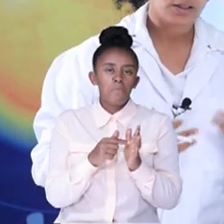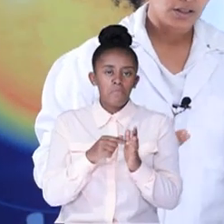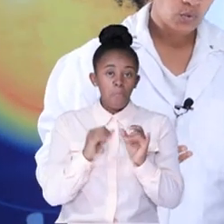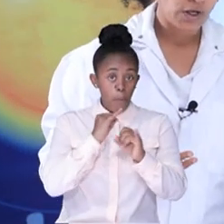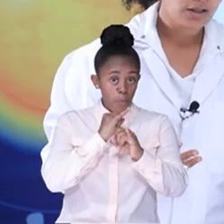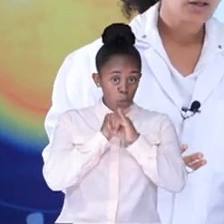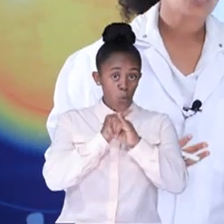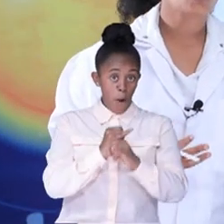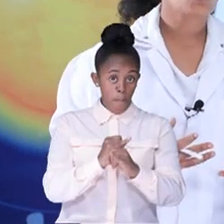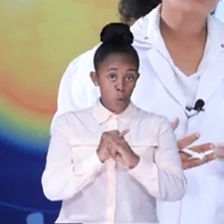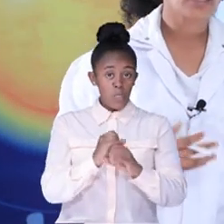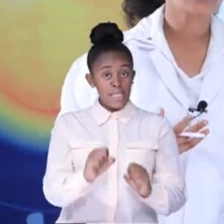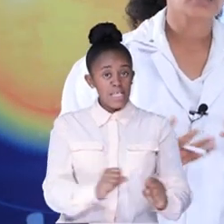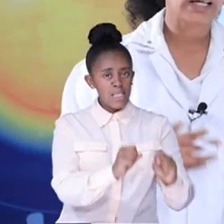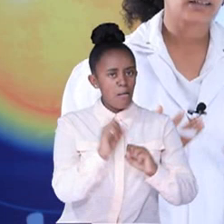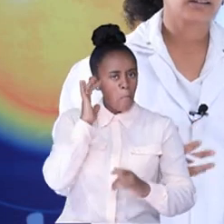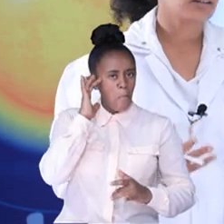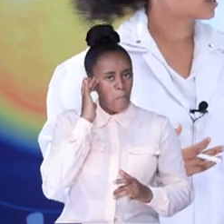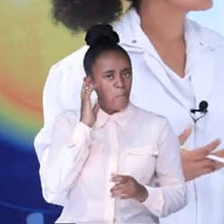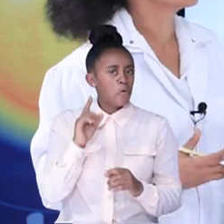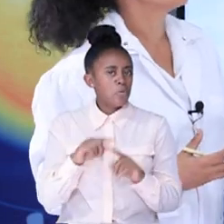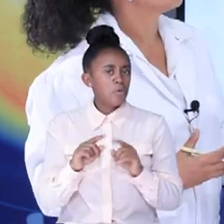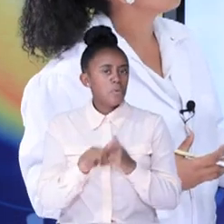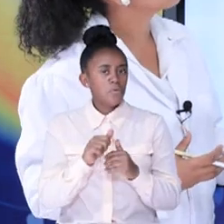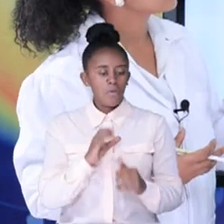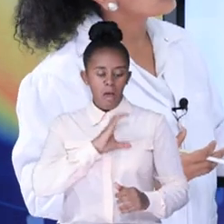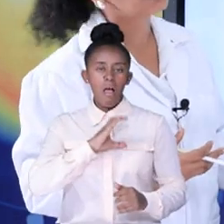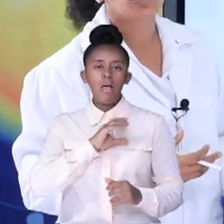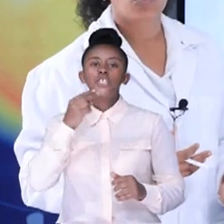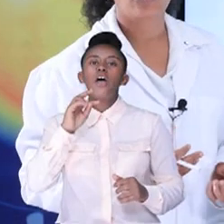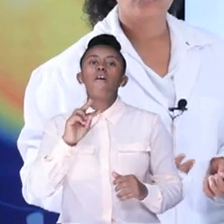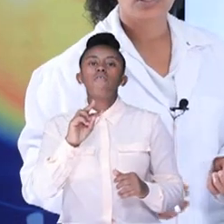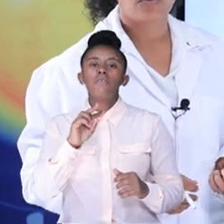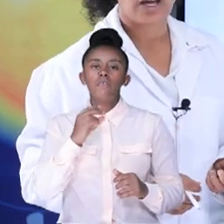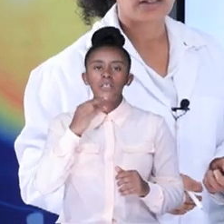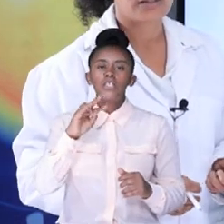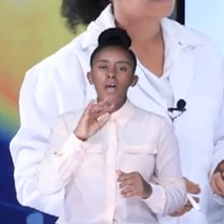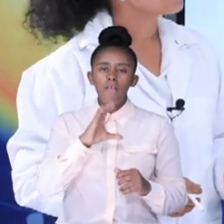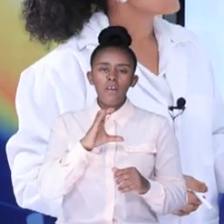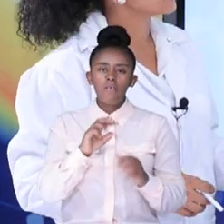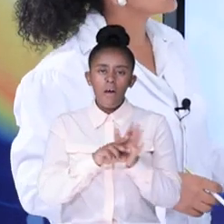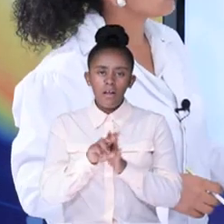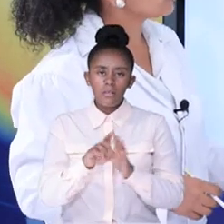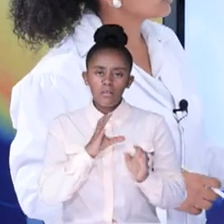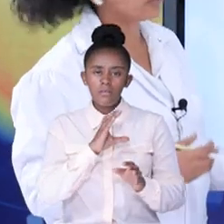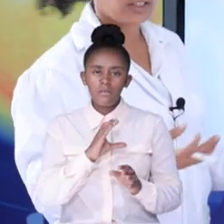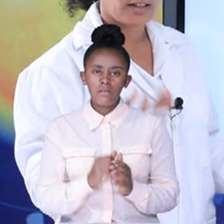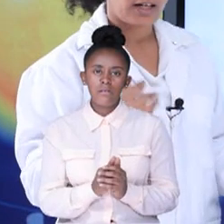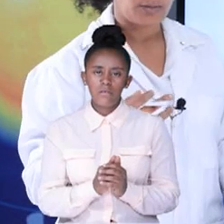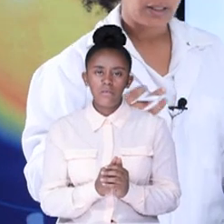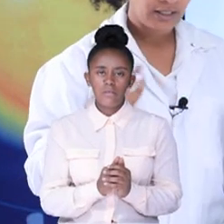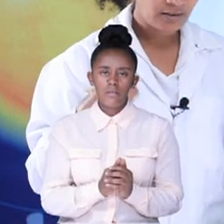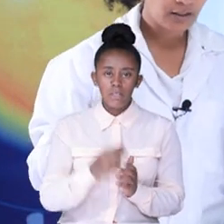system in this way, so what are the characteristics of the symptom of this virus? HIV,